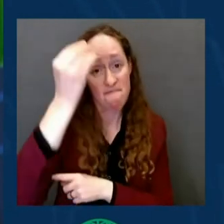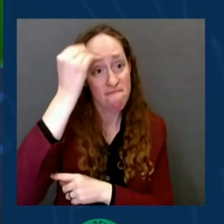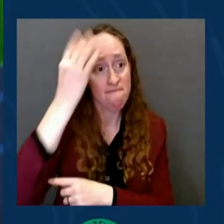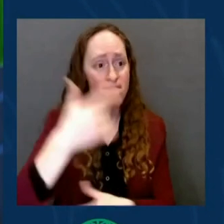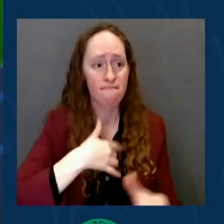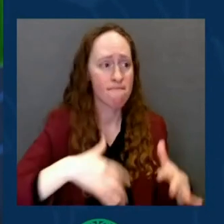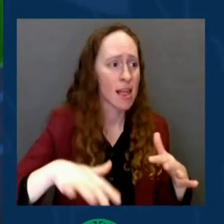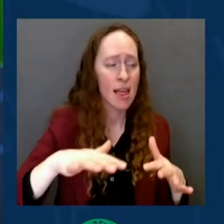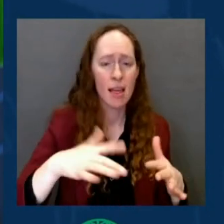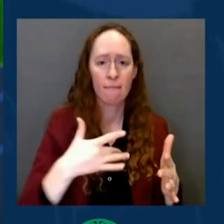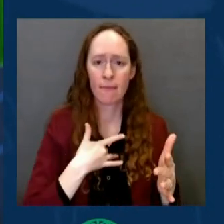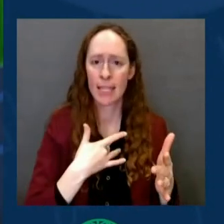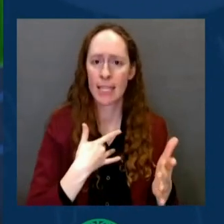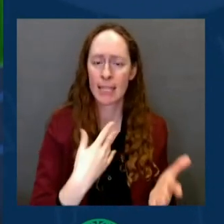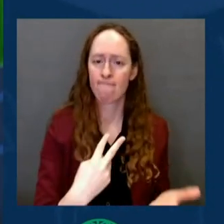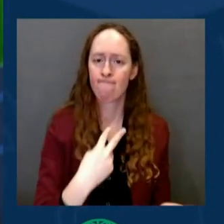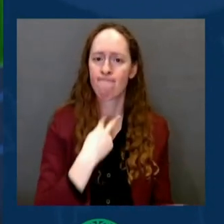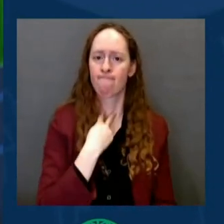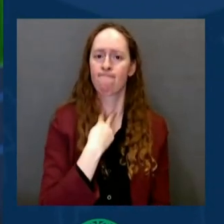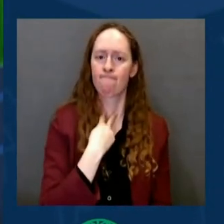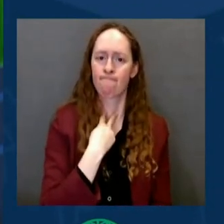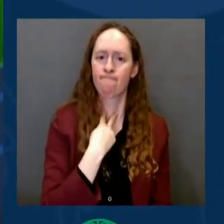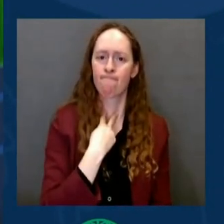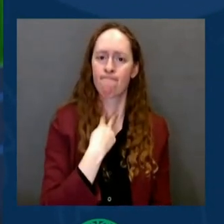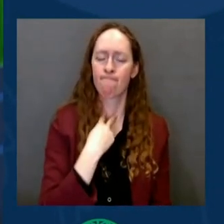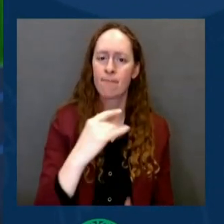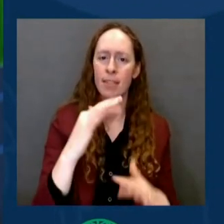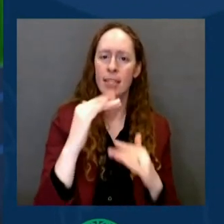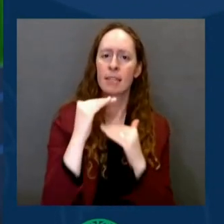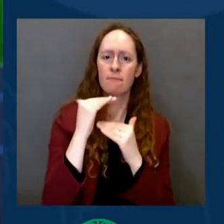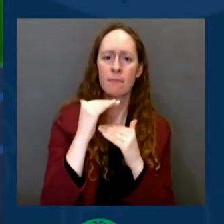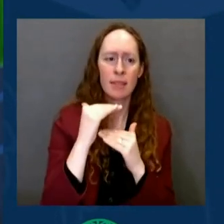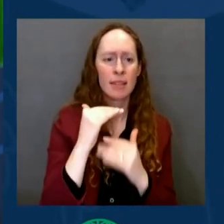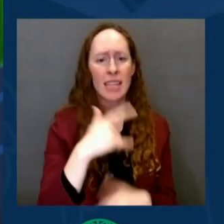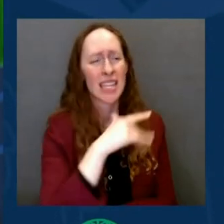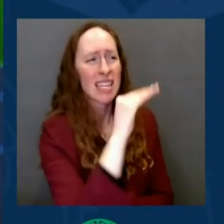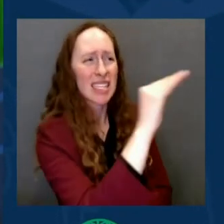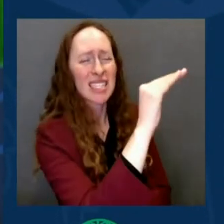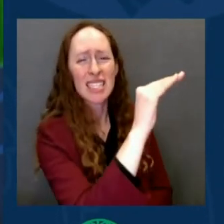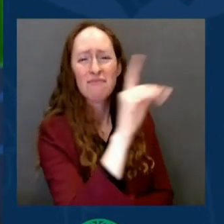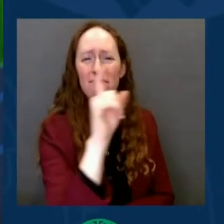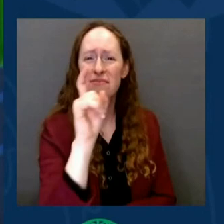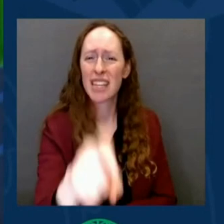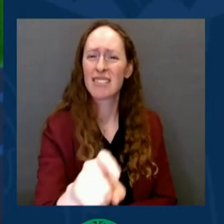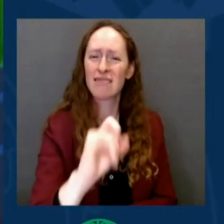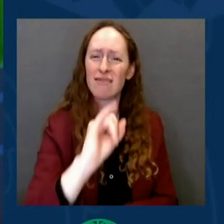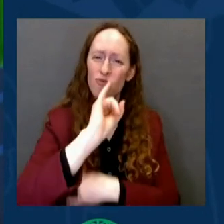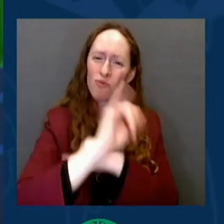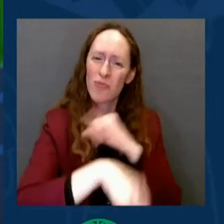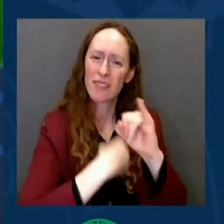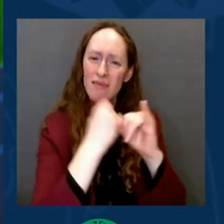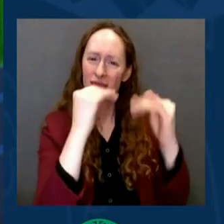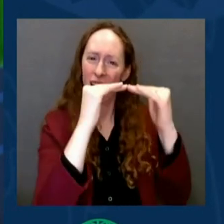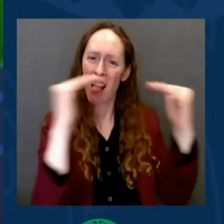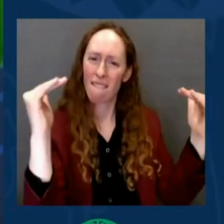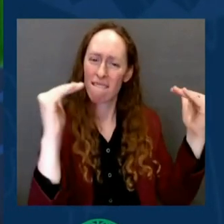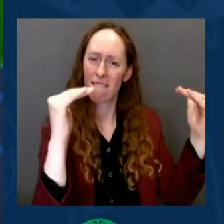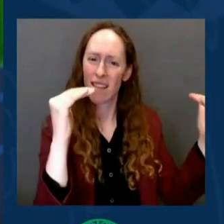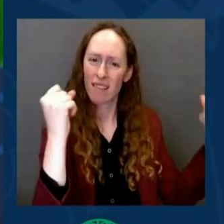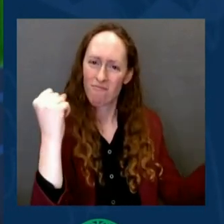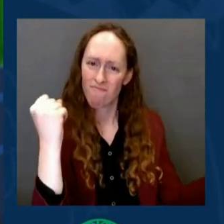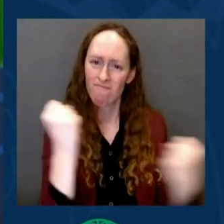international to reinforce resilience and economic revitalization. I have to say that the